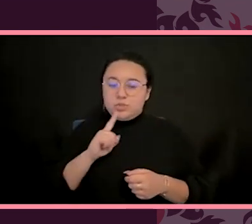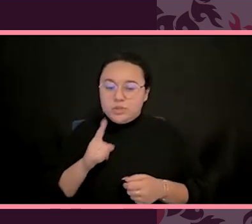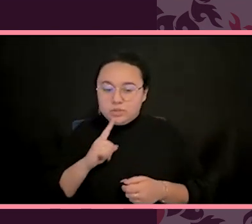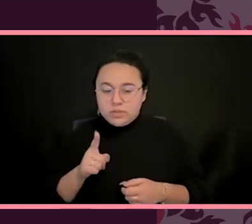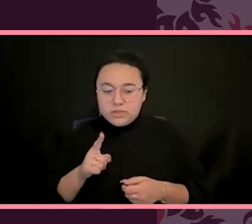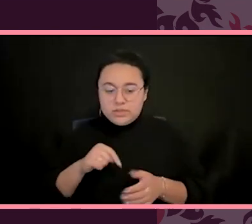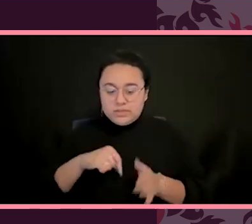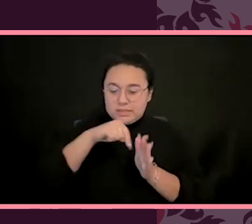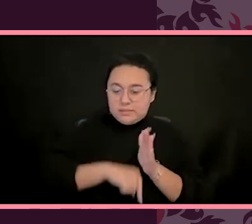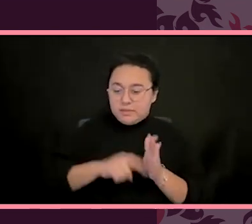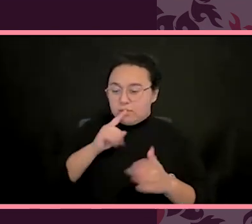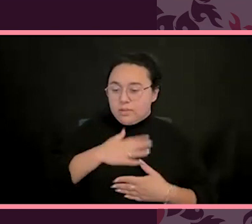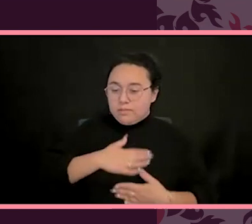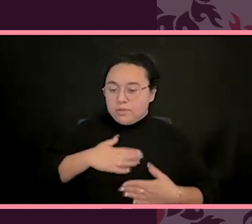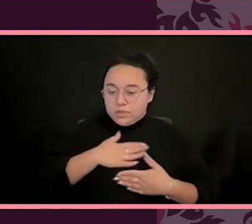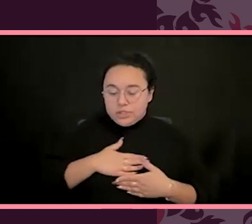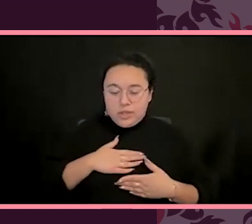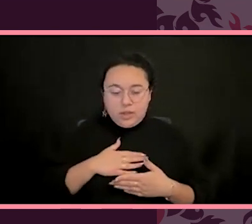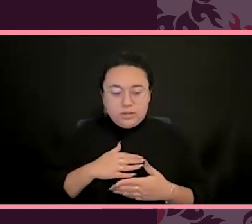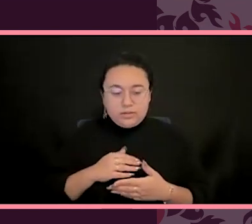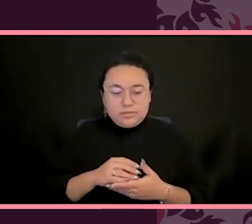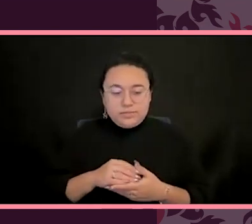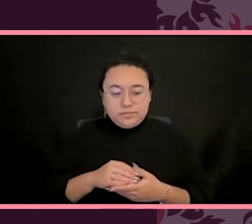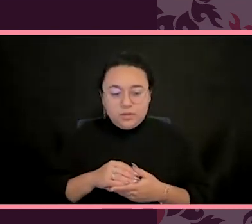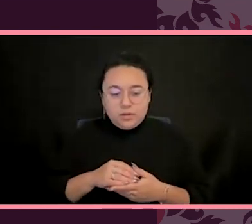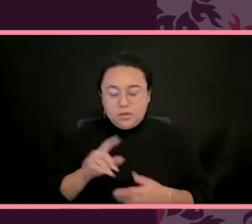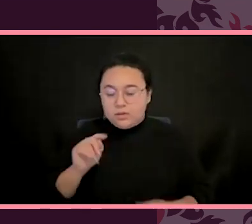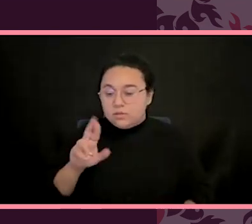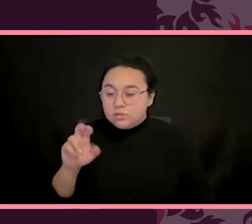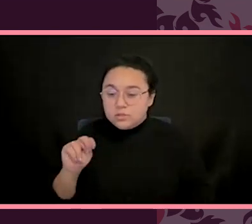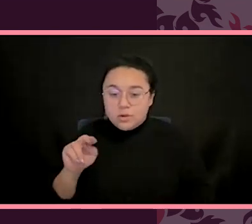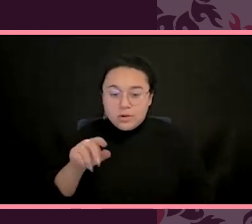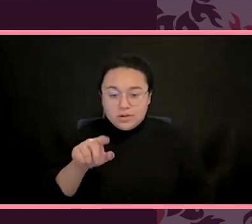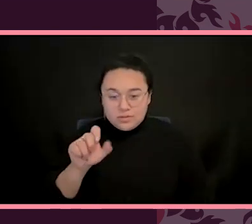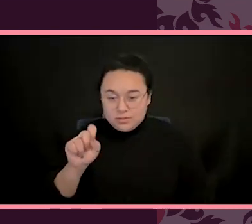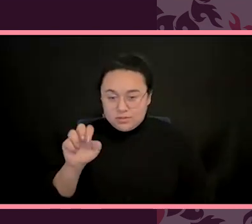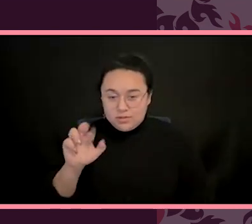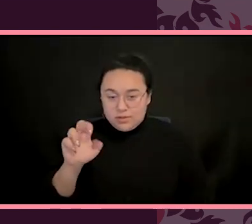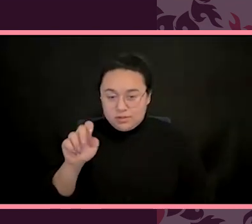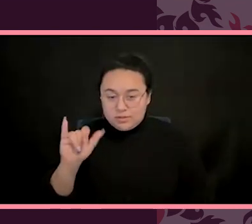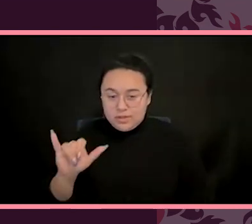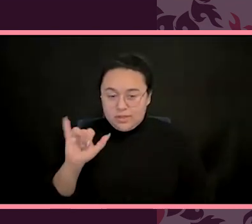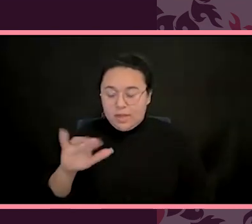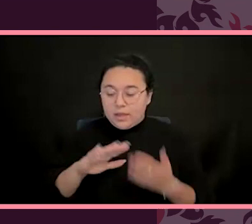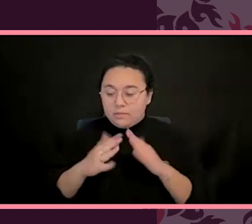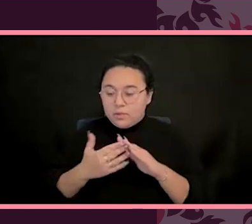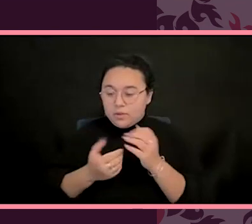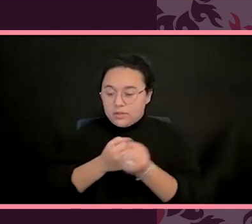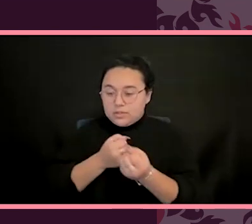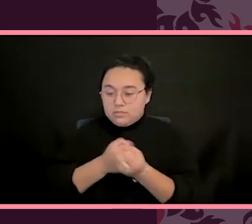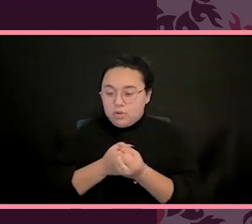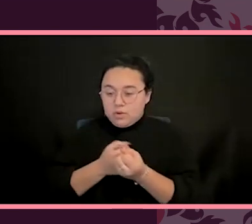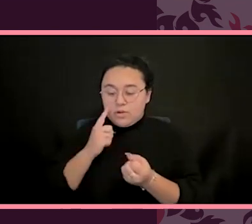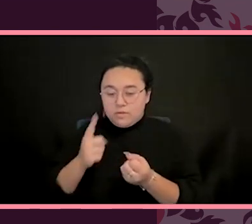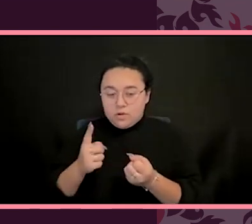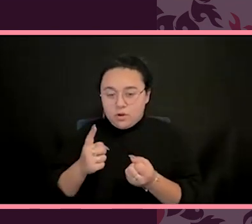really deeply appreciating just Toren and Serenity's like that community support of like